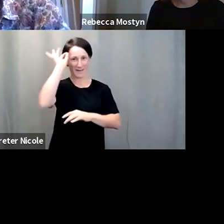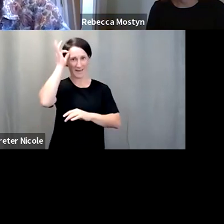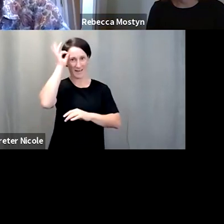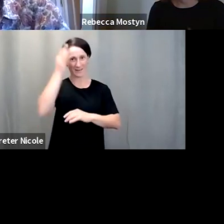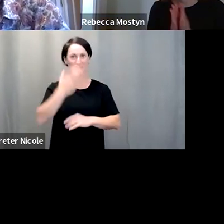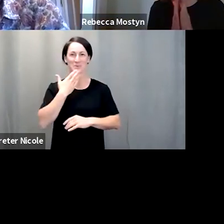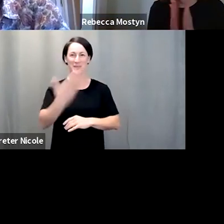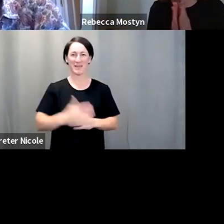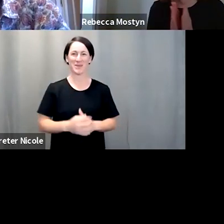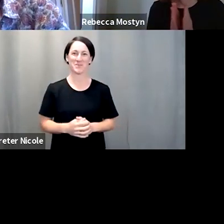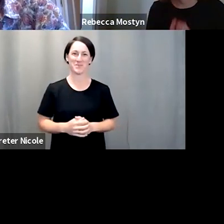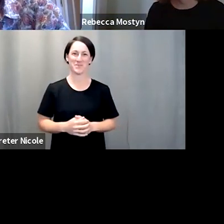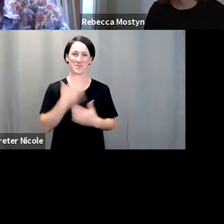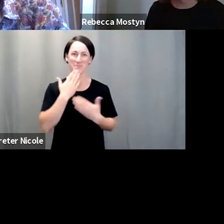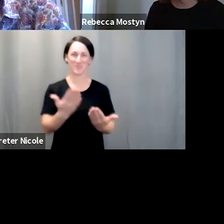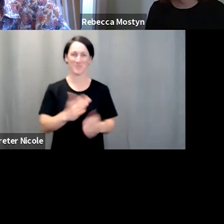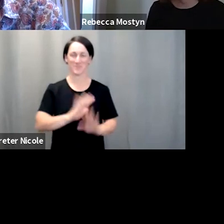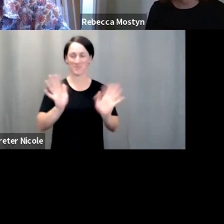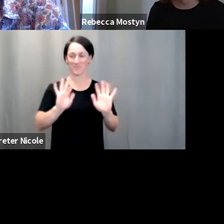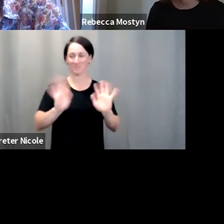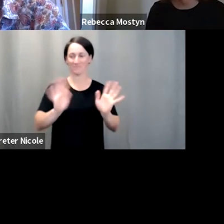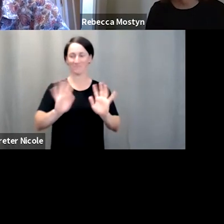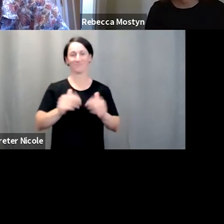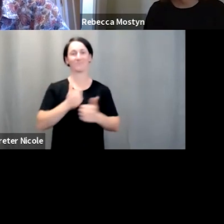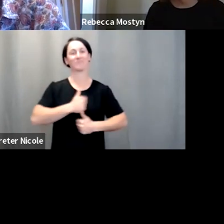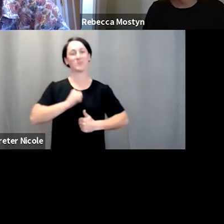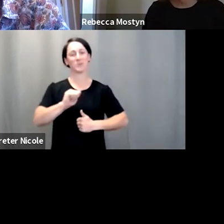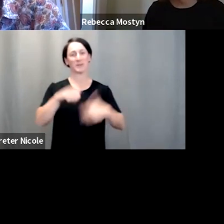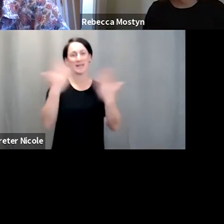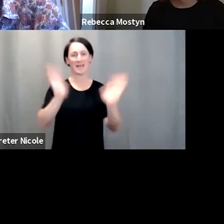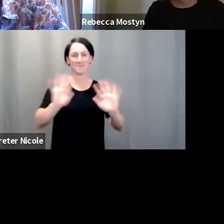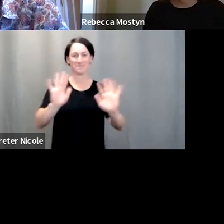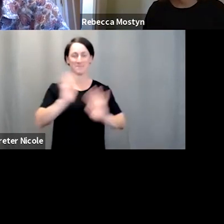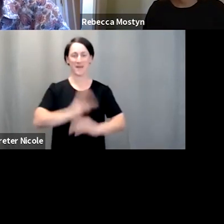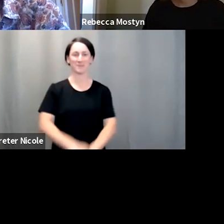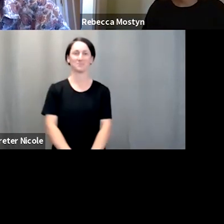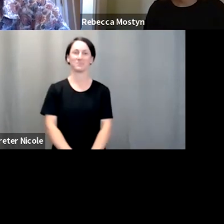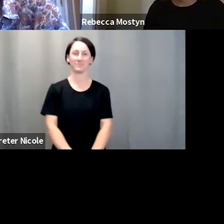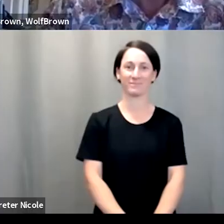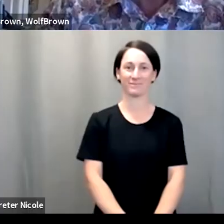Thanks, everyone. All right. Have a good day. See you later, everyone.